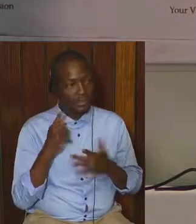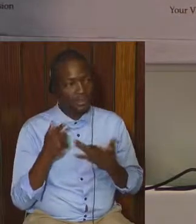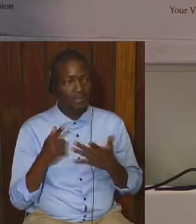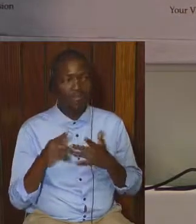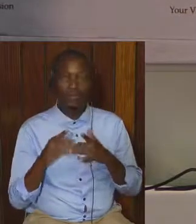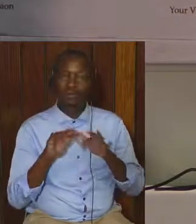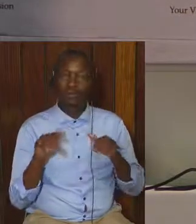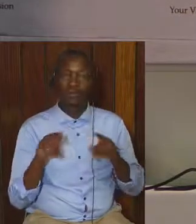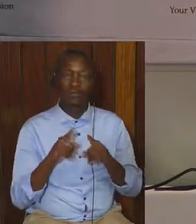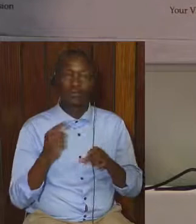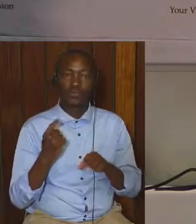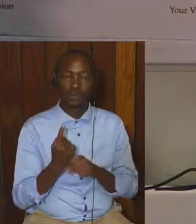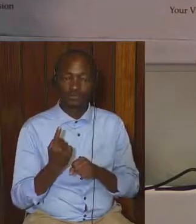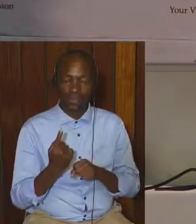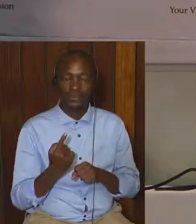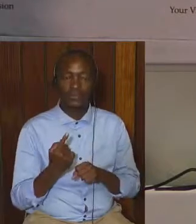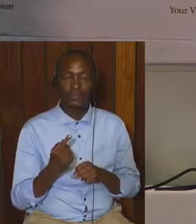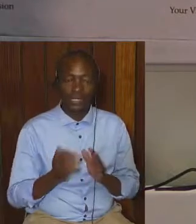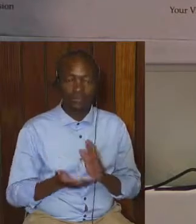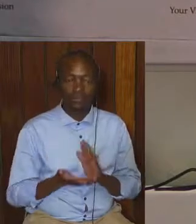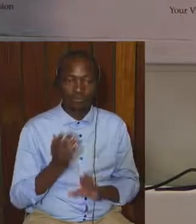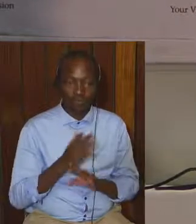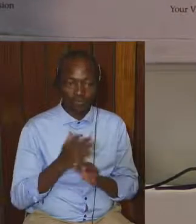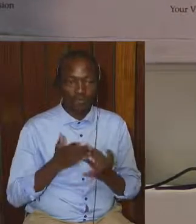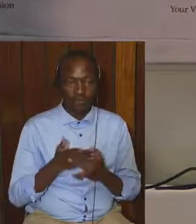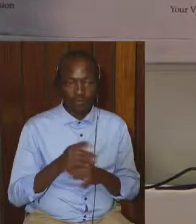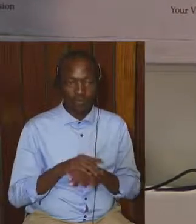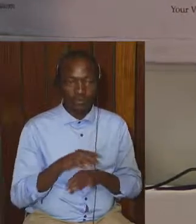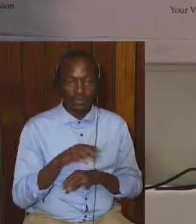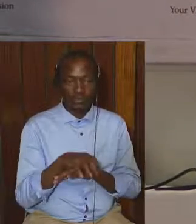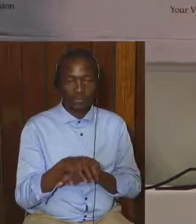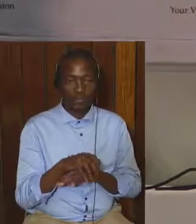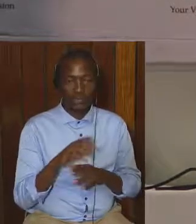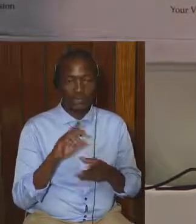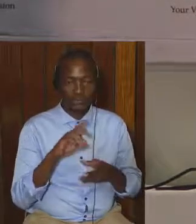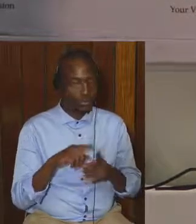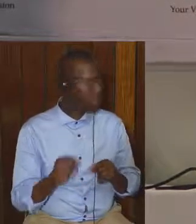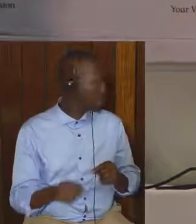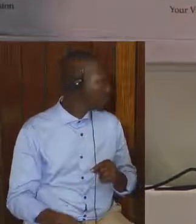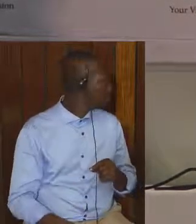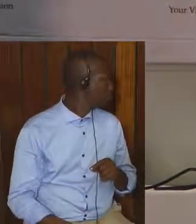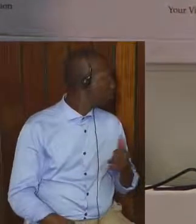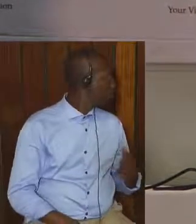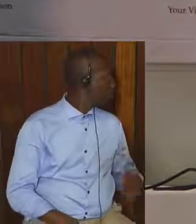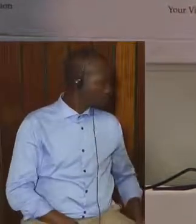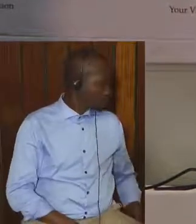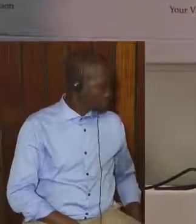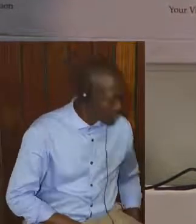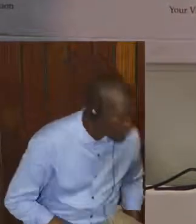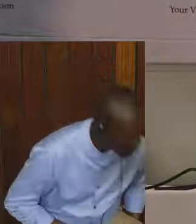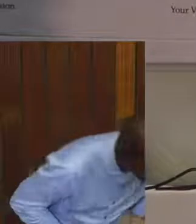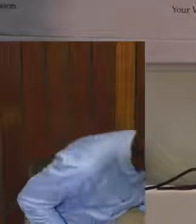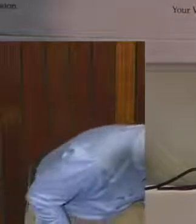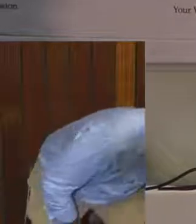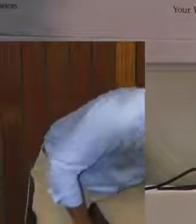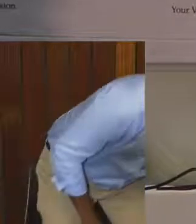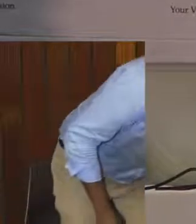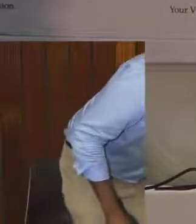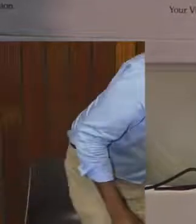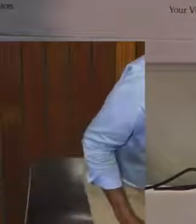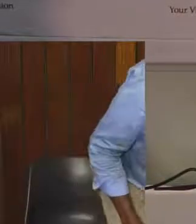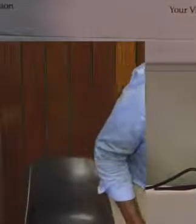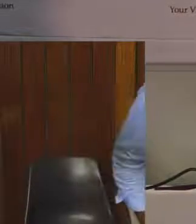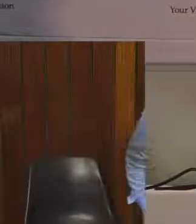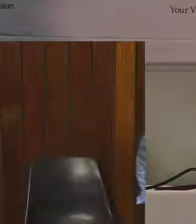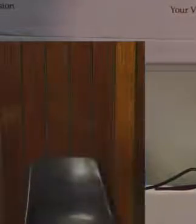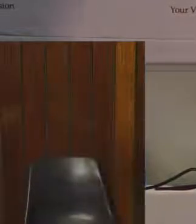citizens of Gauteng improved through these projects being completed. And we know that the MSC has